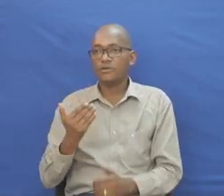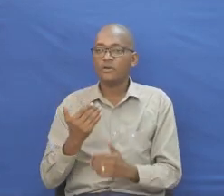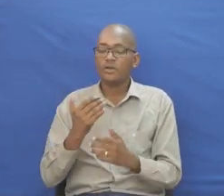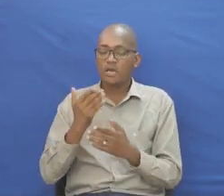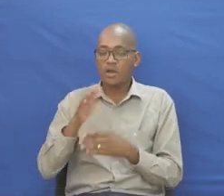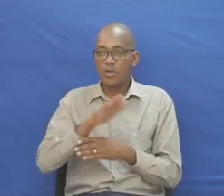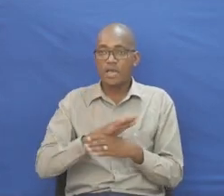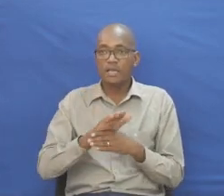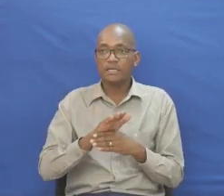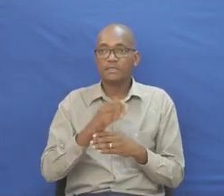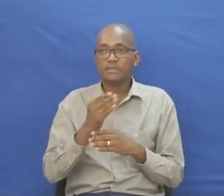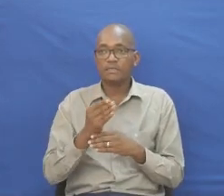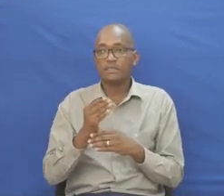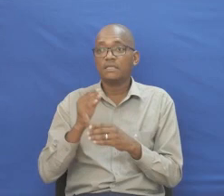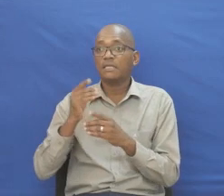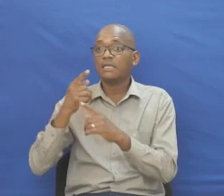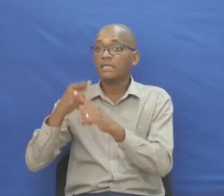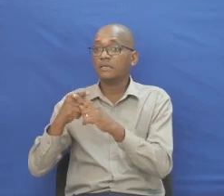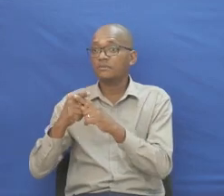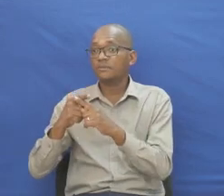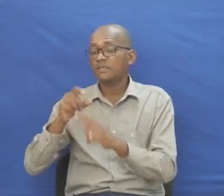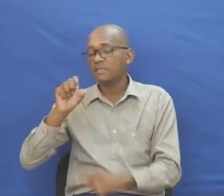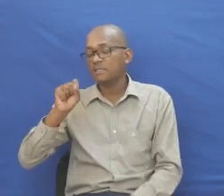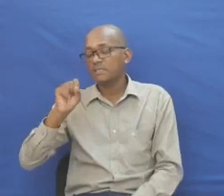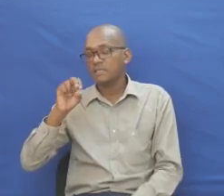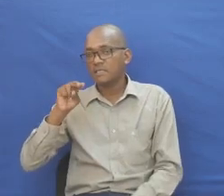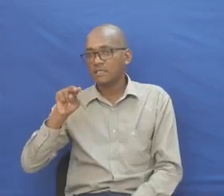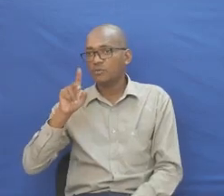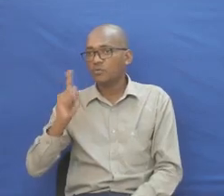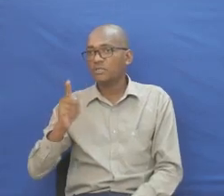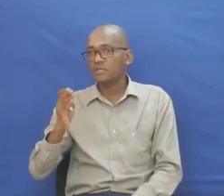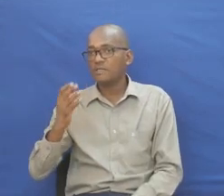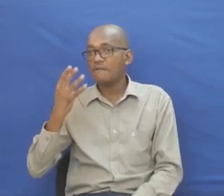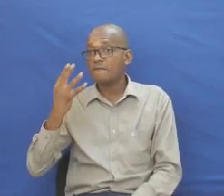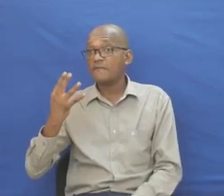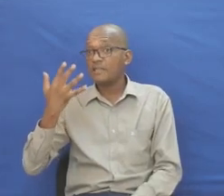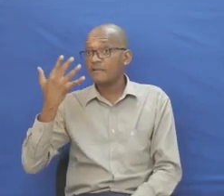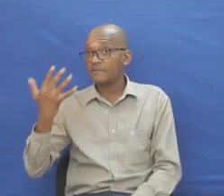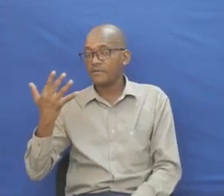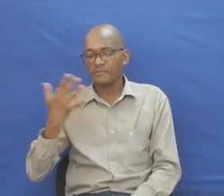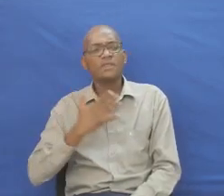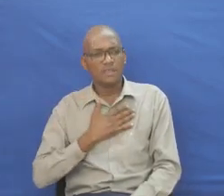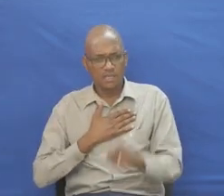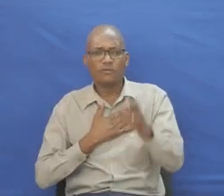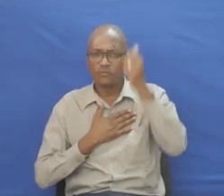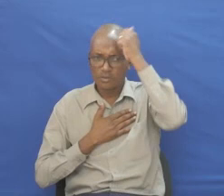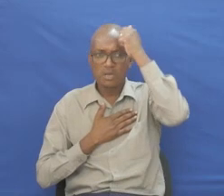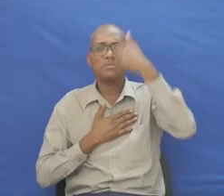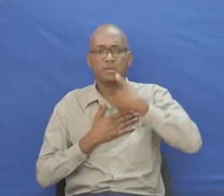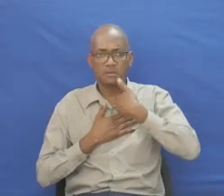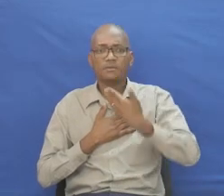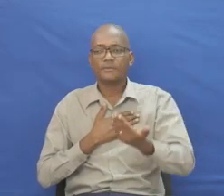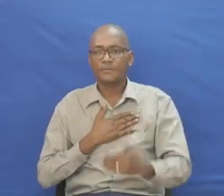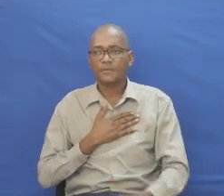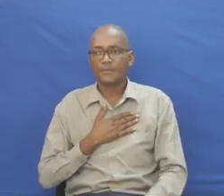get our area equals to times sine of our angle between, which is 45. Thank you very much. Thank you very